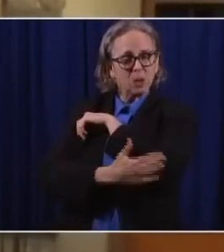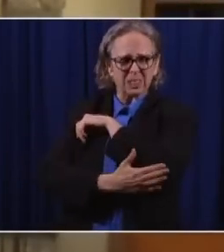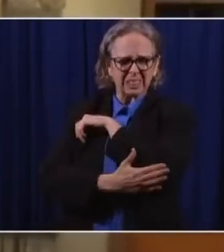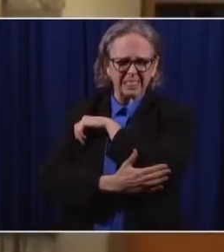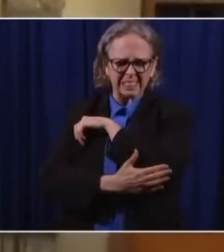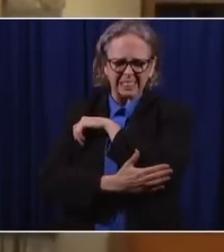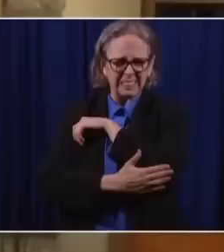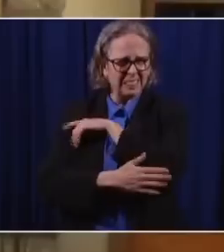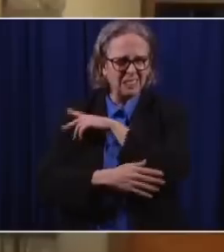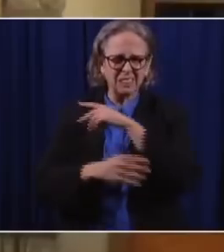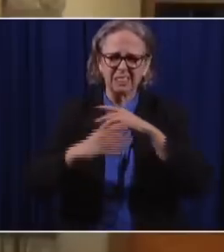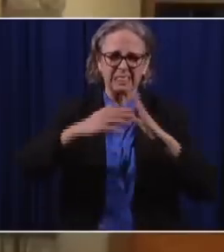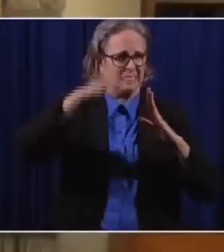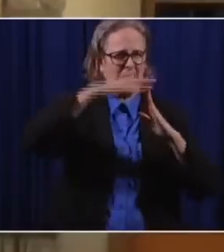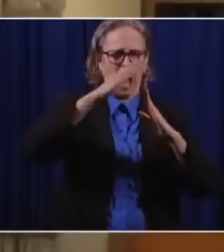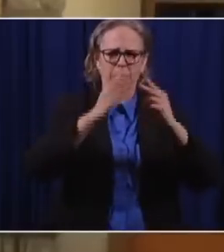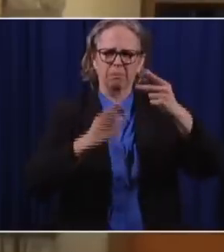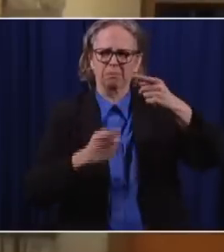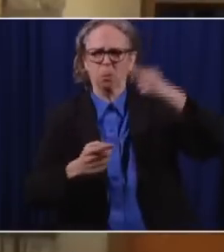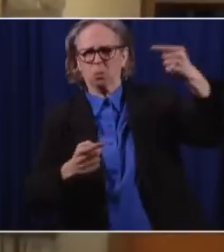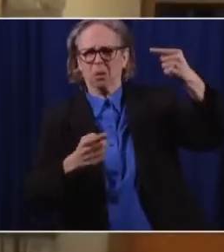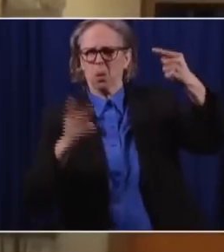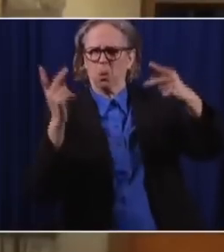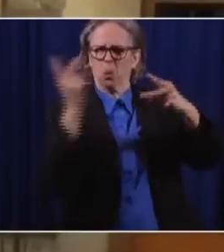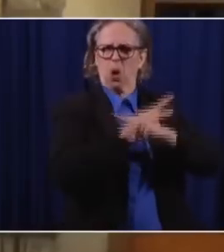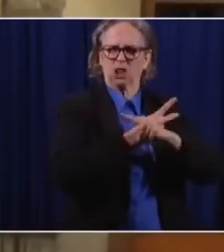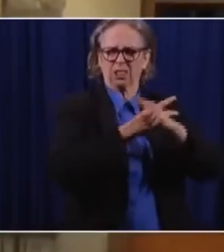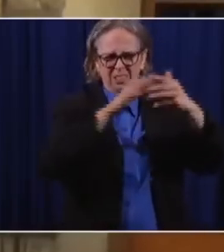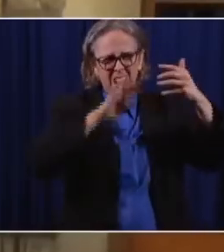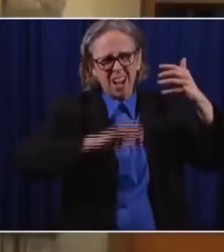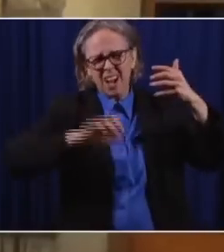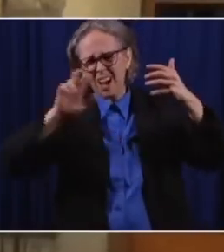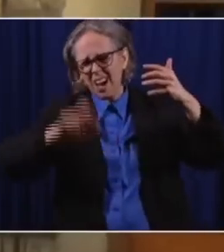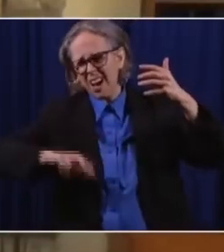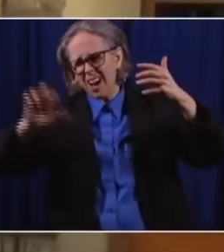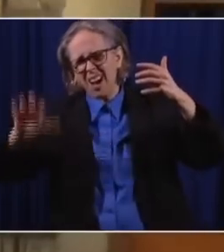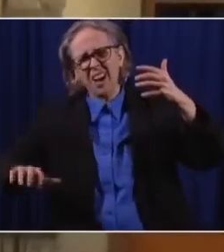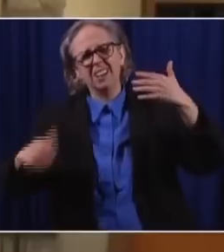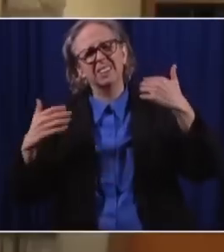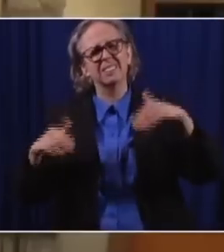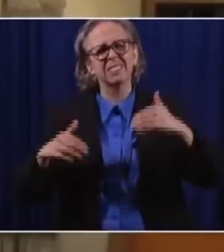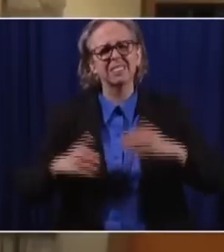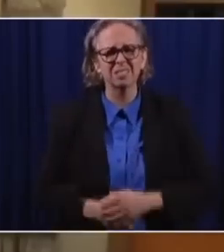and on down through those counties. Michael, let's go to the next slide.